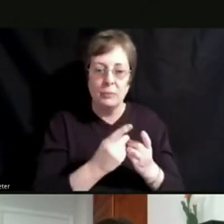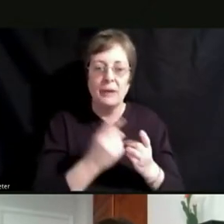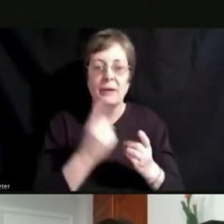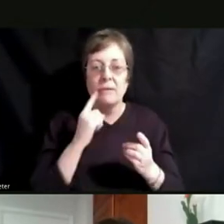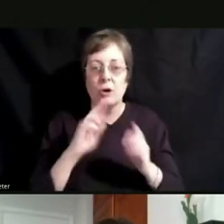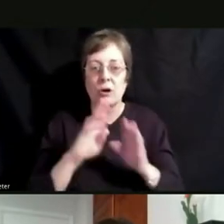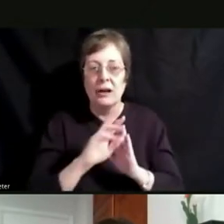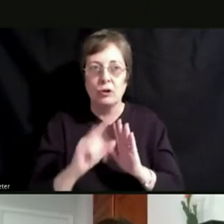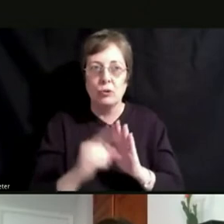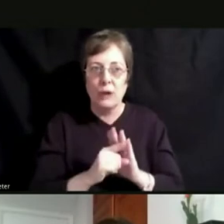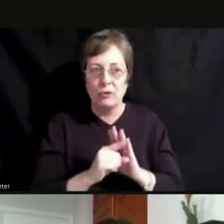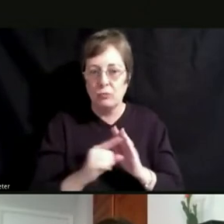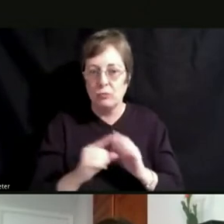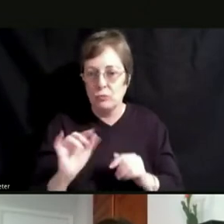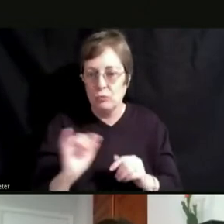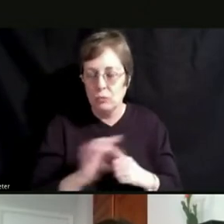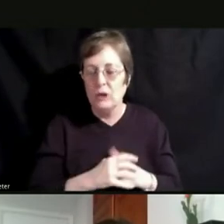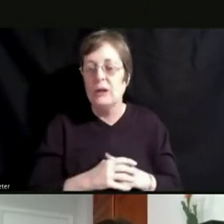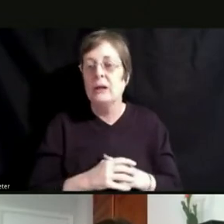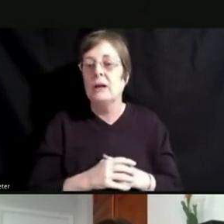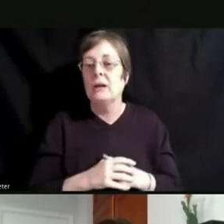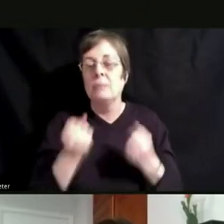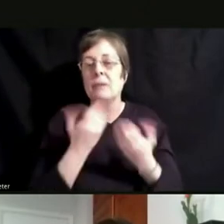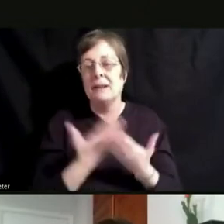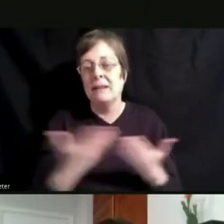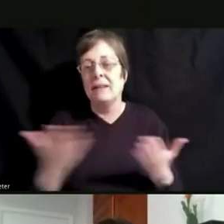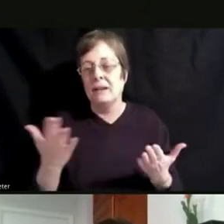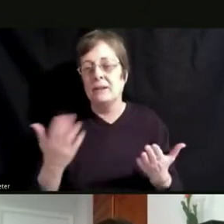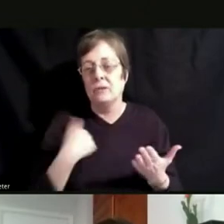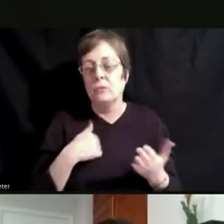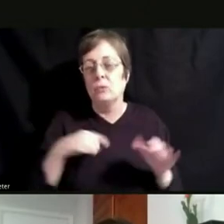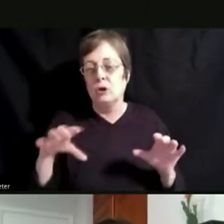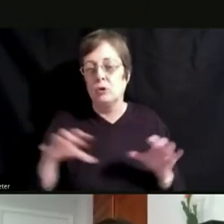So it's quite a lot of different things that you end up doing.